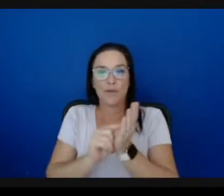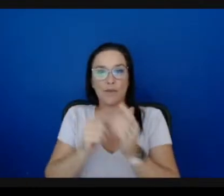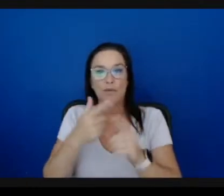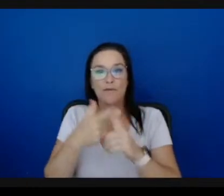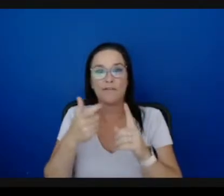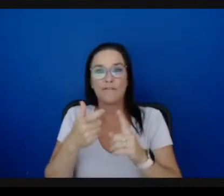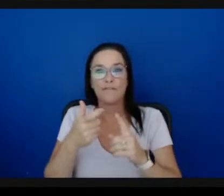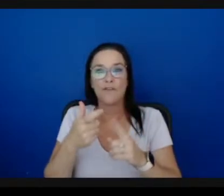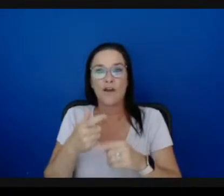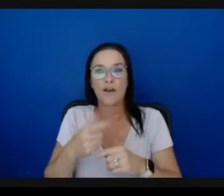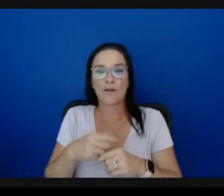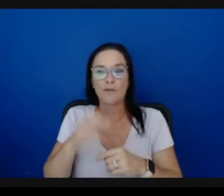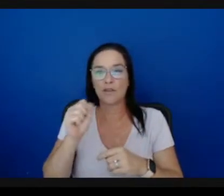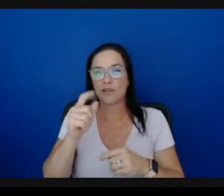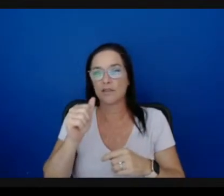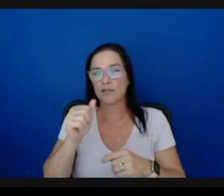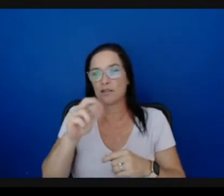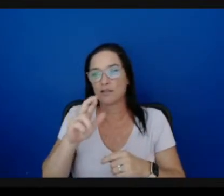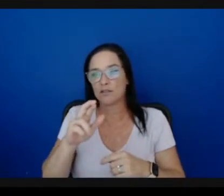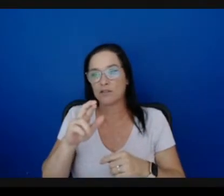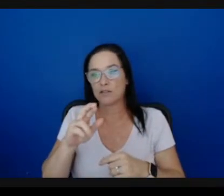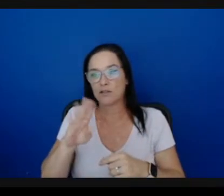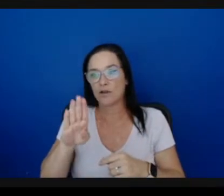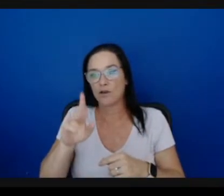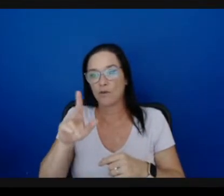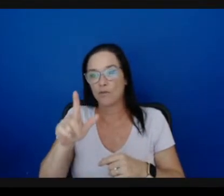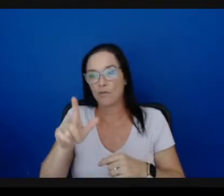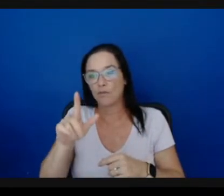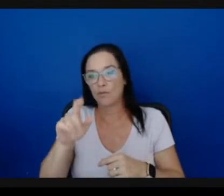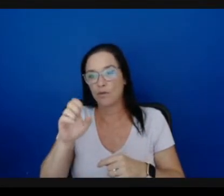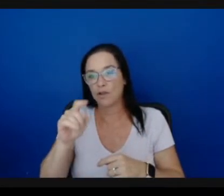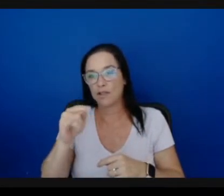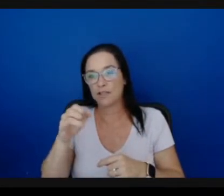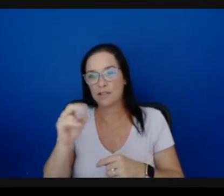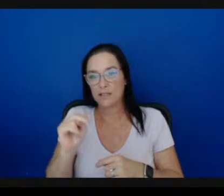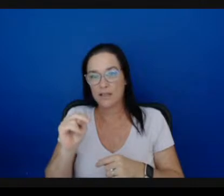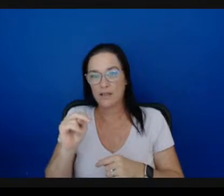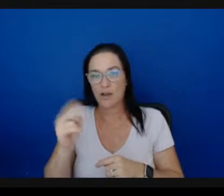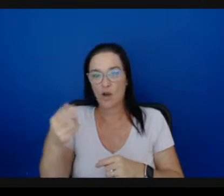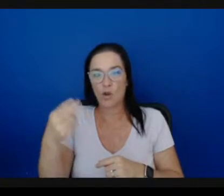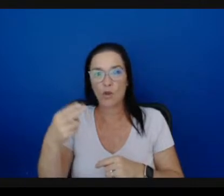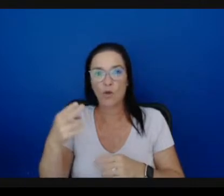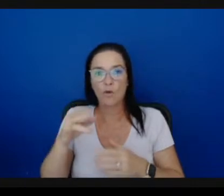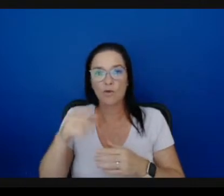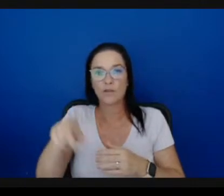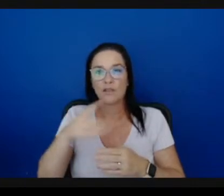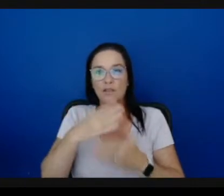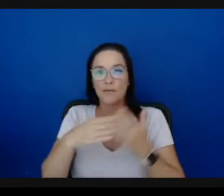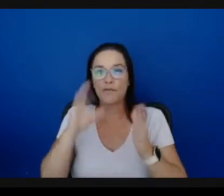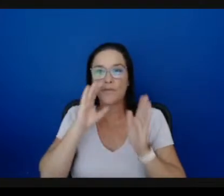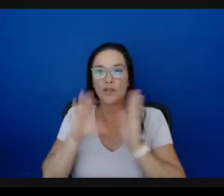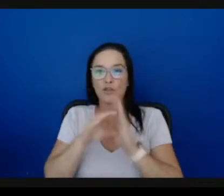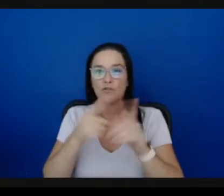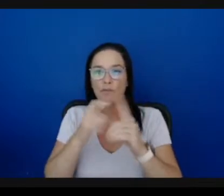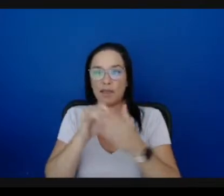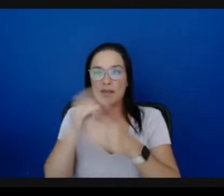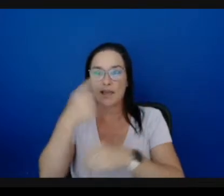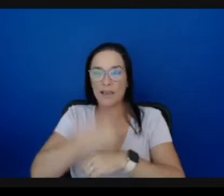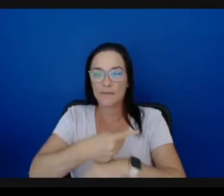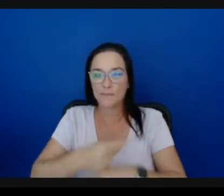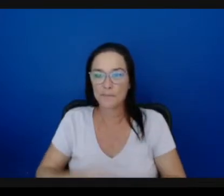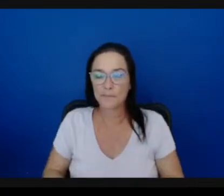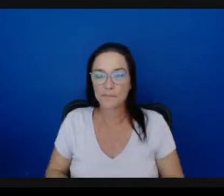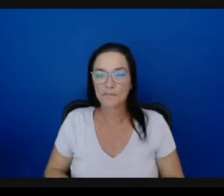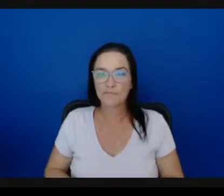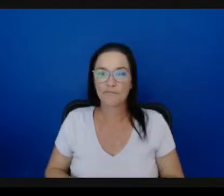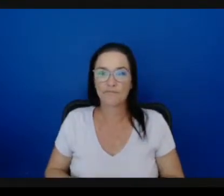Bulletin, Honolulu. You can see some of the imagery from that day. Just thought I'd start off with that and see how